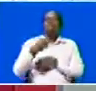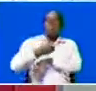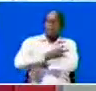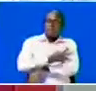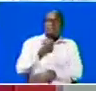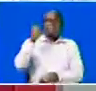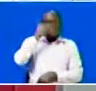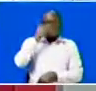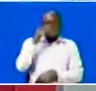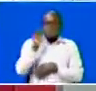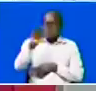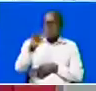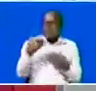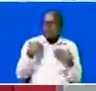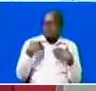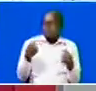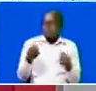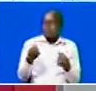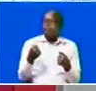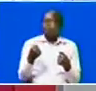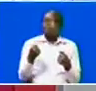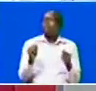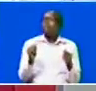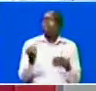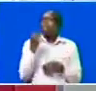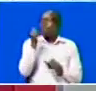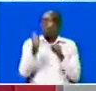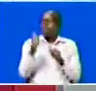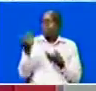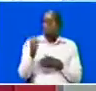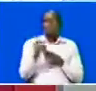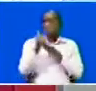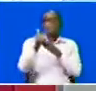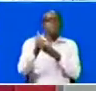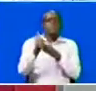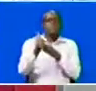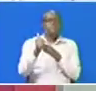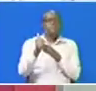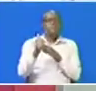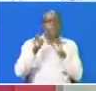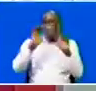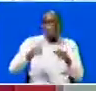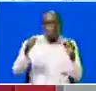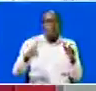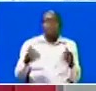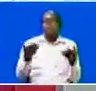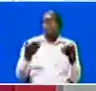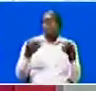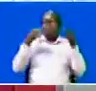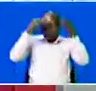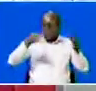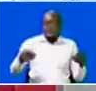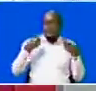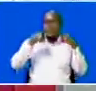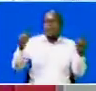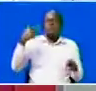wa kitafiti kuhusu usalama wa vyakula anajiri wakati viongozi wa maeneo ya ukuzaji wa sukari wakitishia kutaja majina ya wahusika